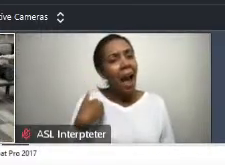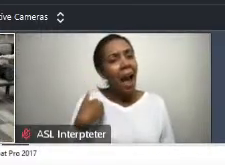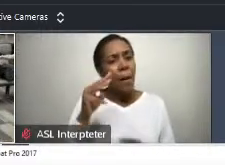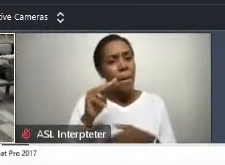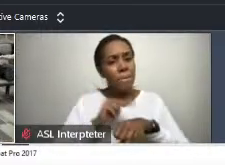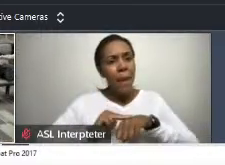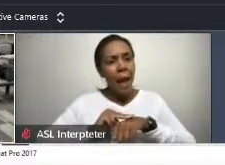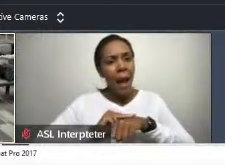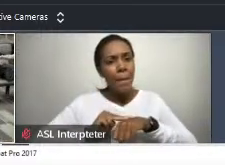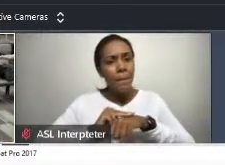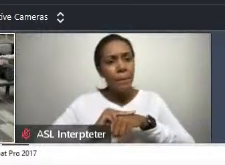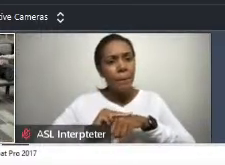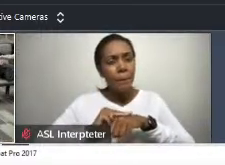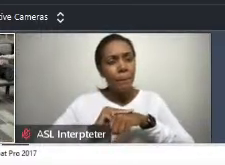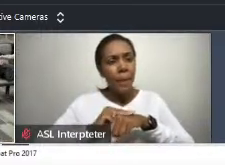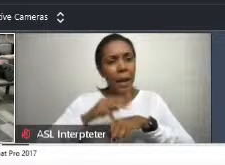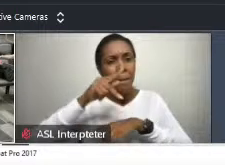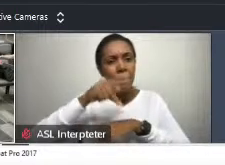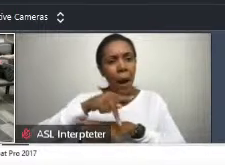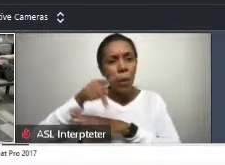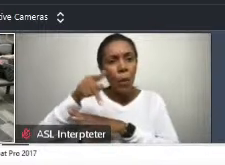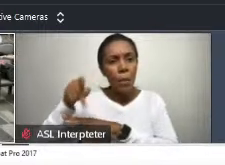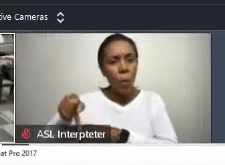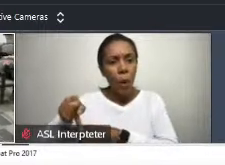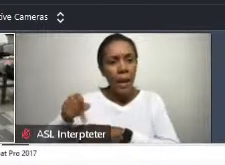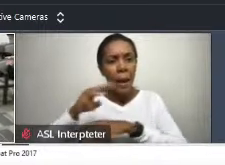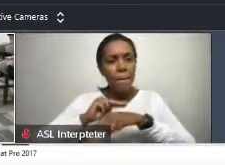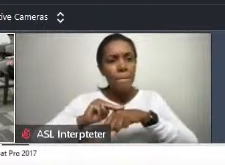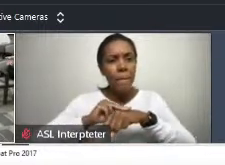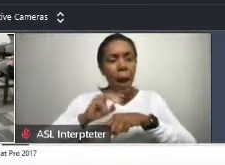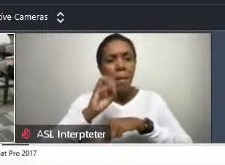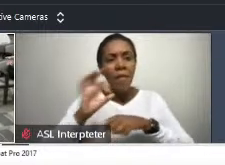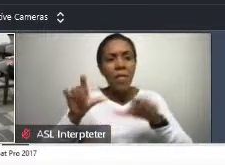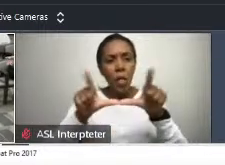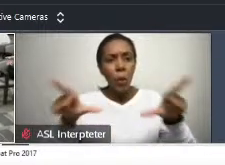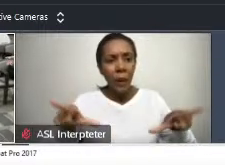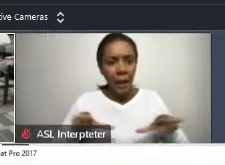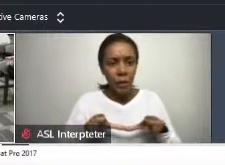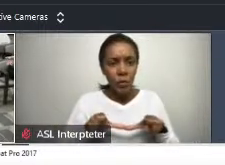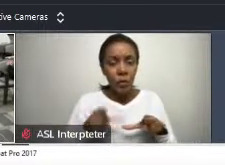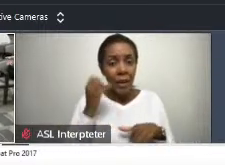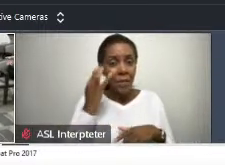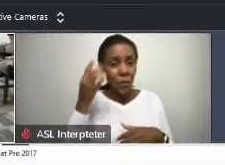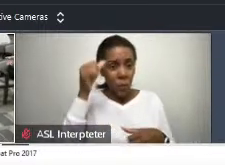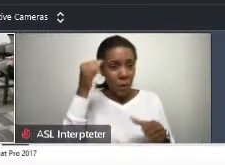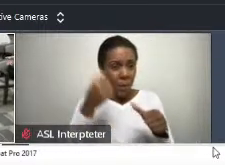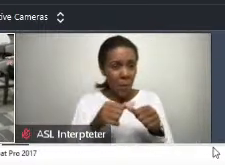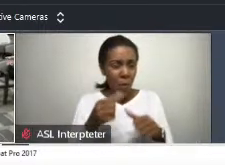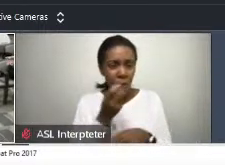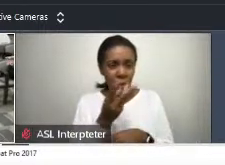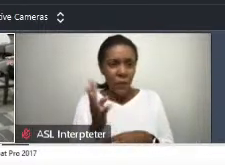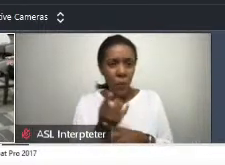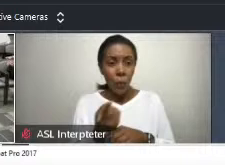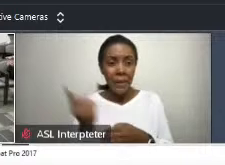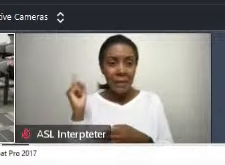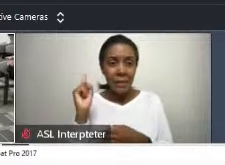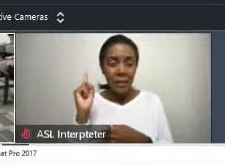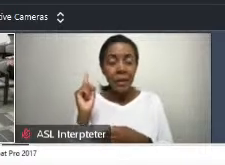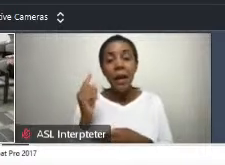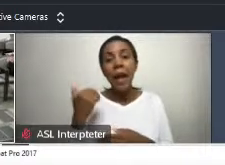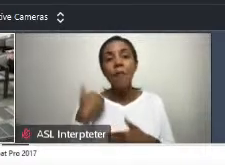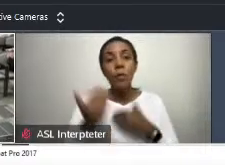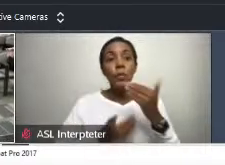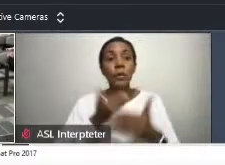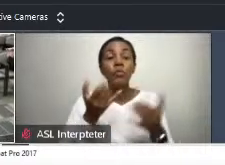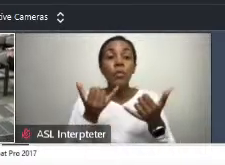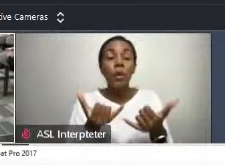PowerPoint, a map of the location. If you recall from a couple weeks ago, there is a procedure